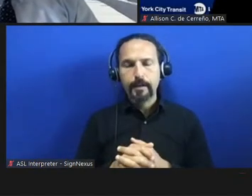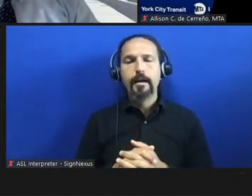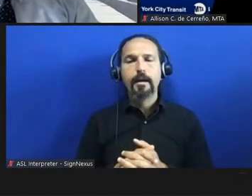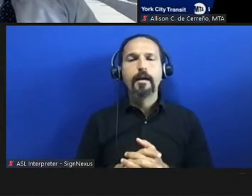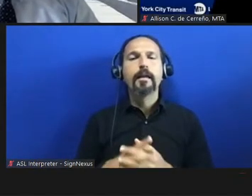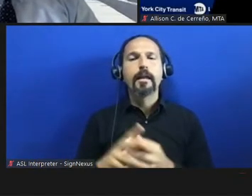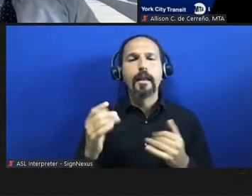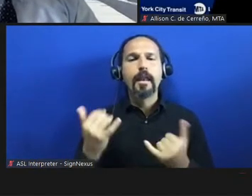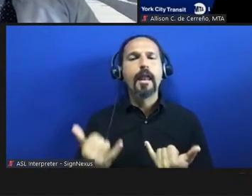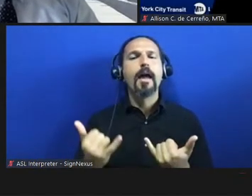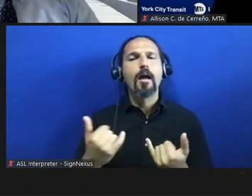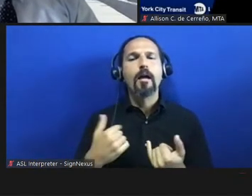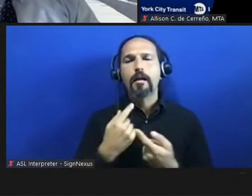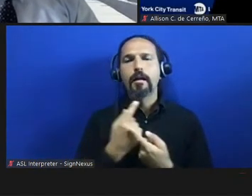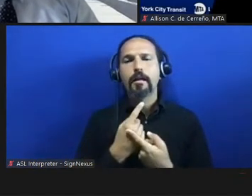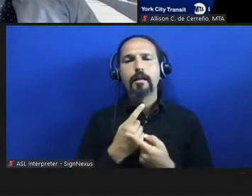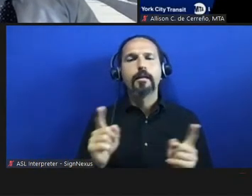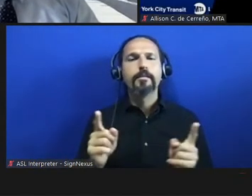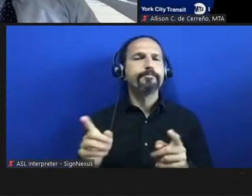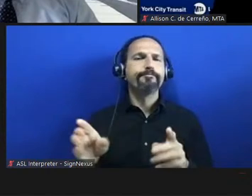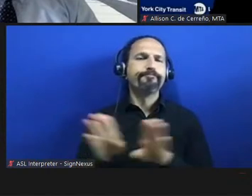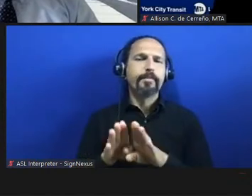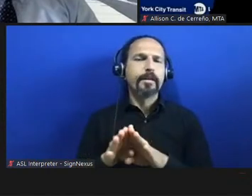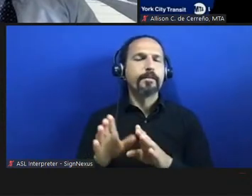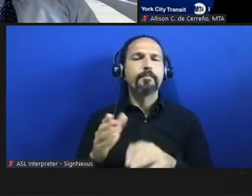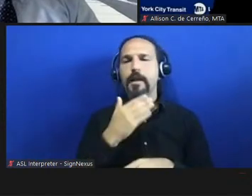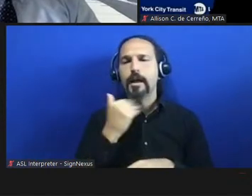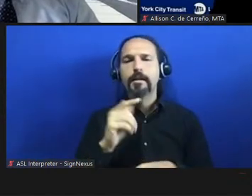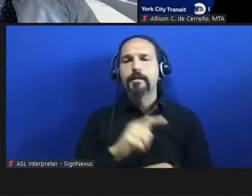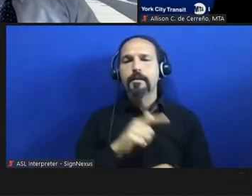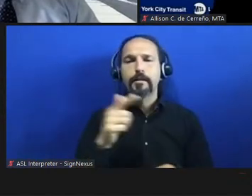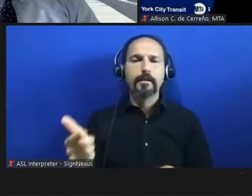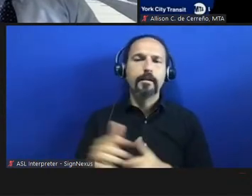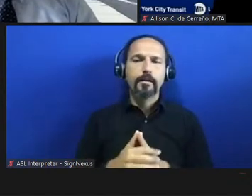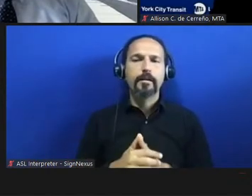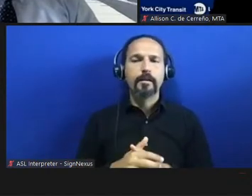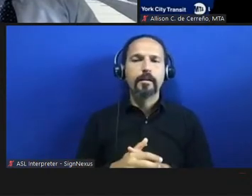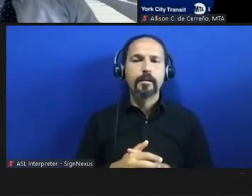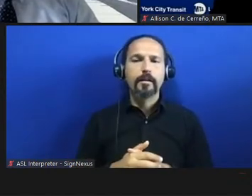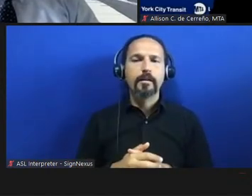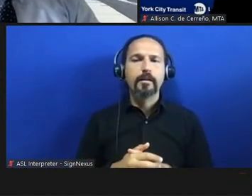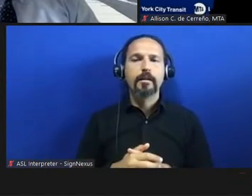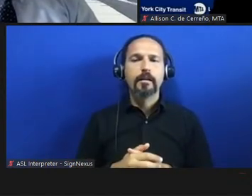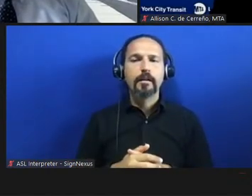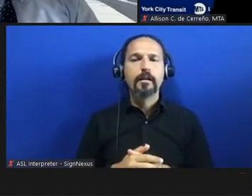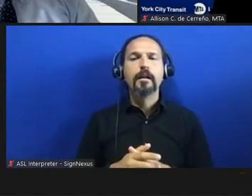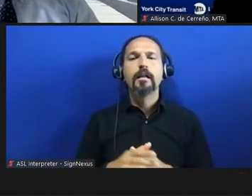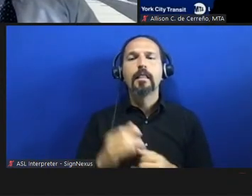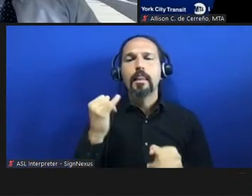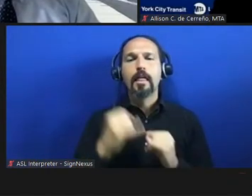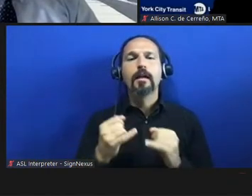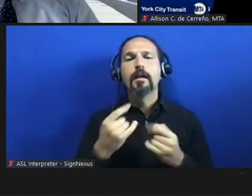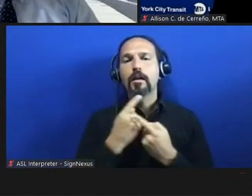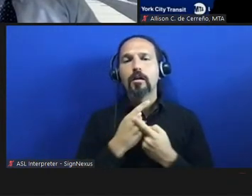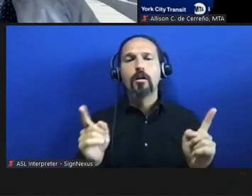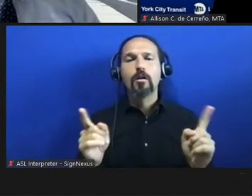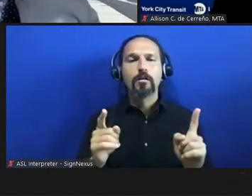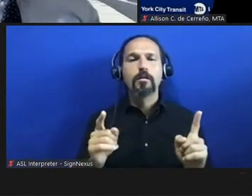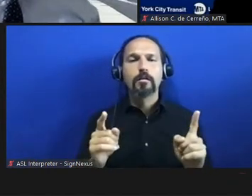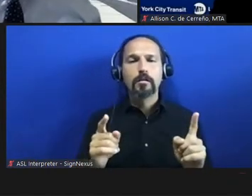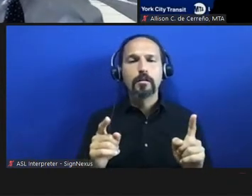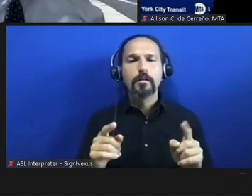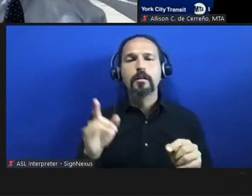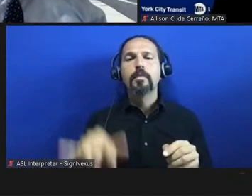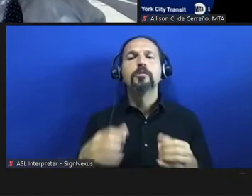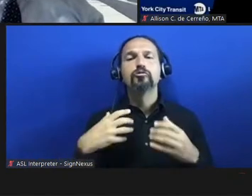leave it here and give those seconds to other people my parting words are a strong